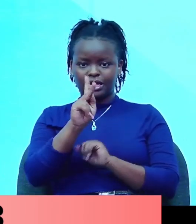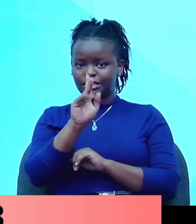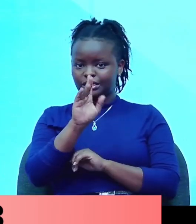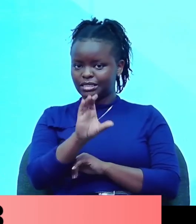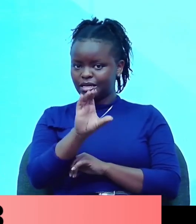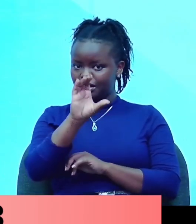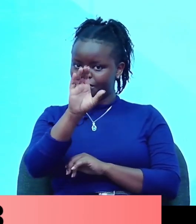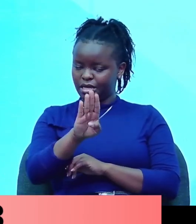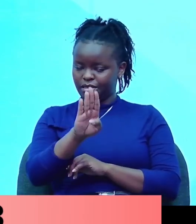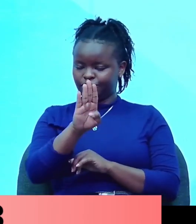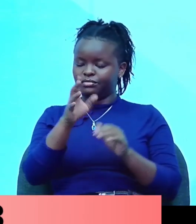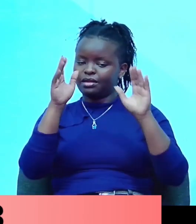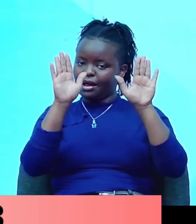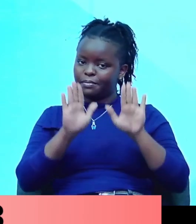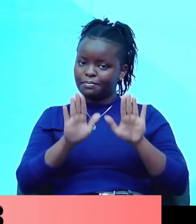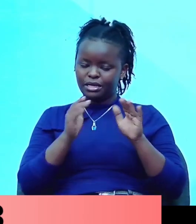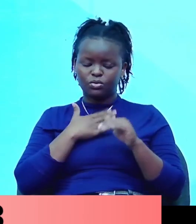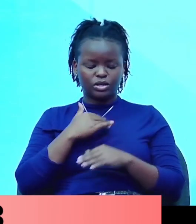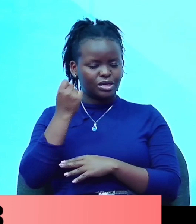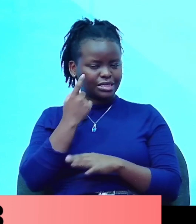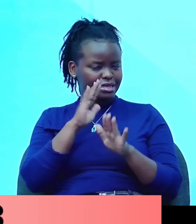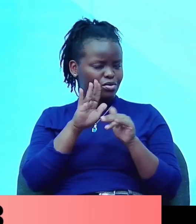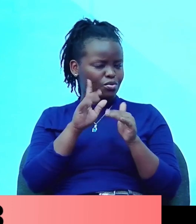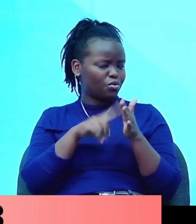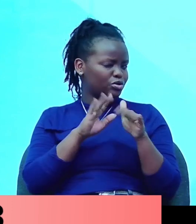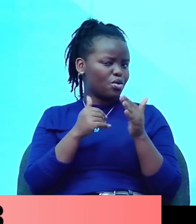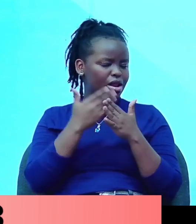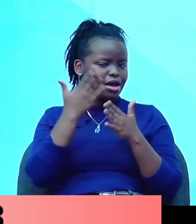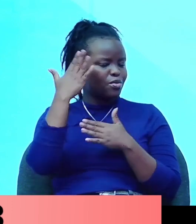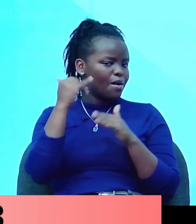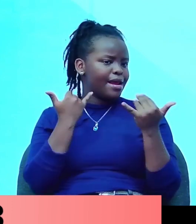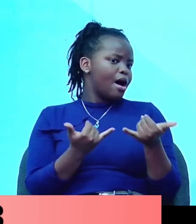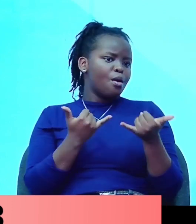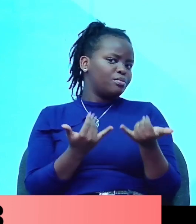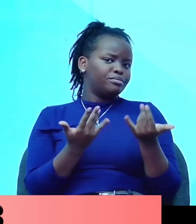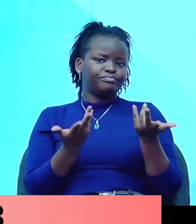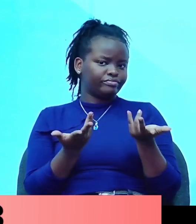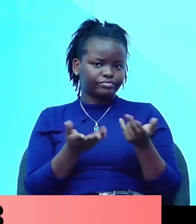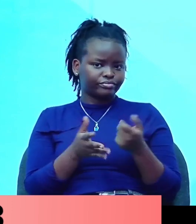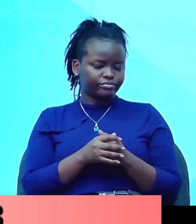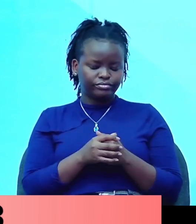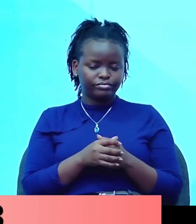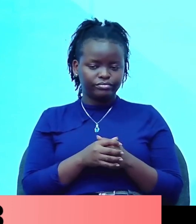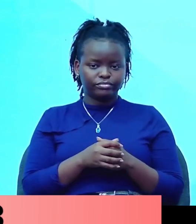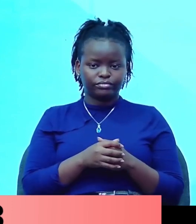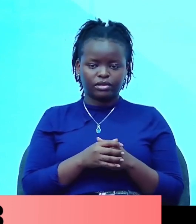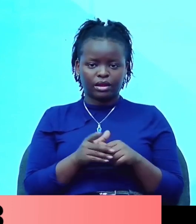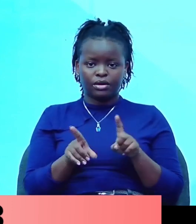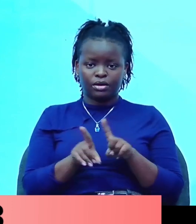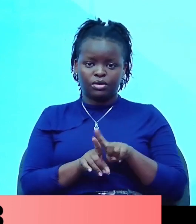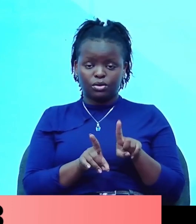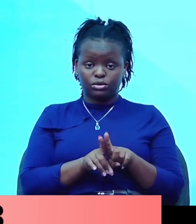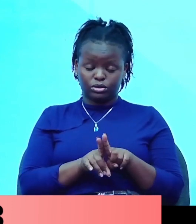get a little bit of what it's all about. Now, kwa nini it's coming around this particular time of the year, and also we'll tie